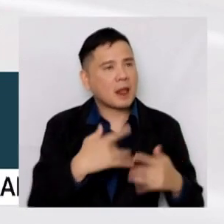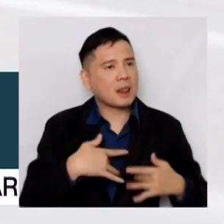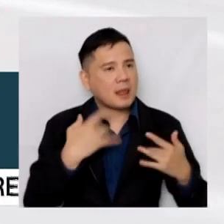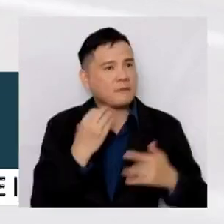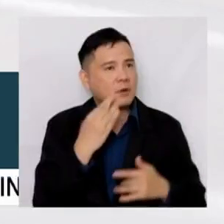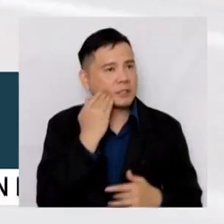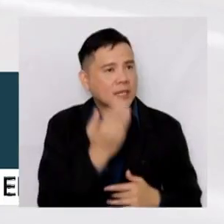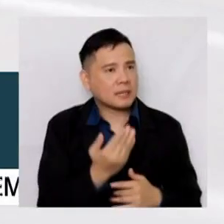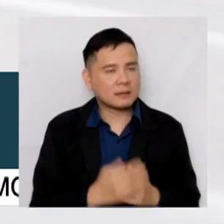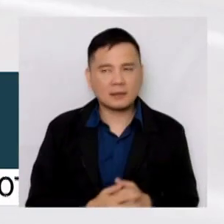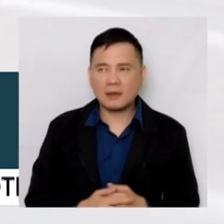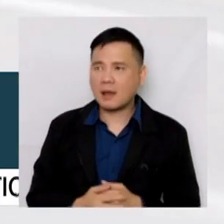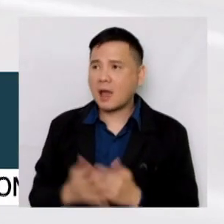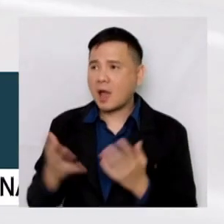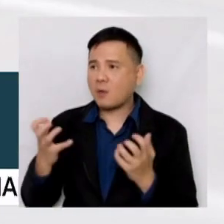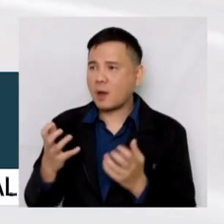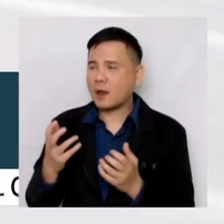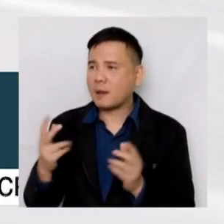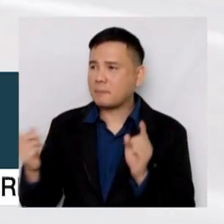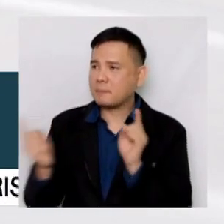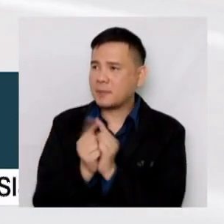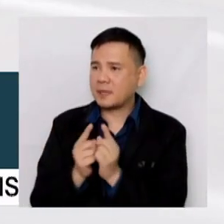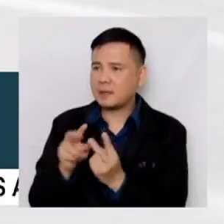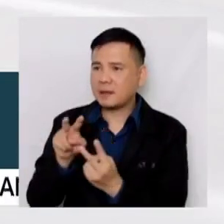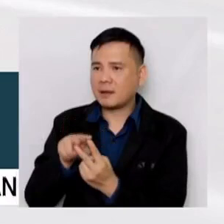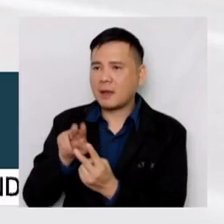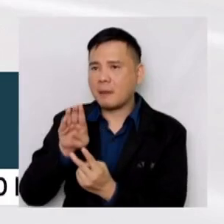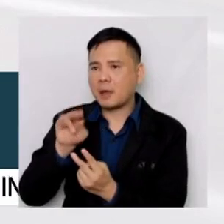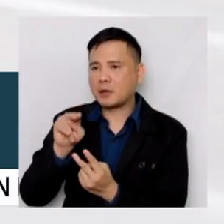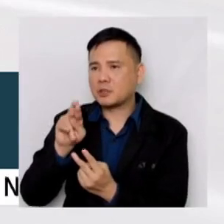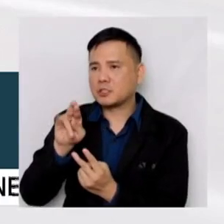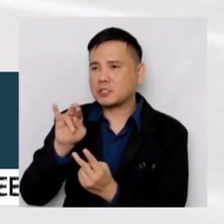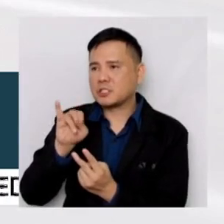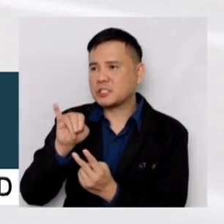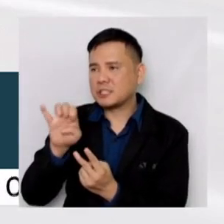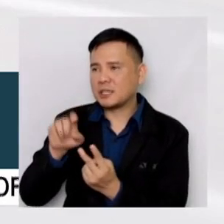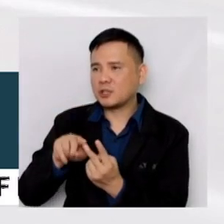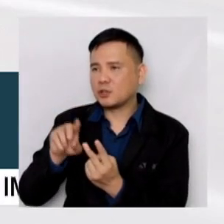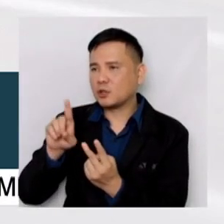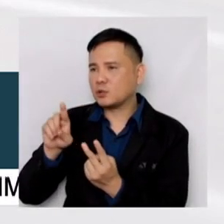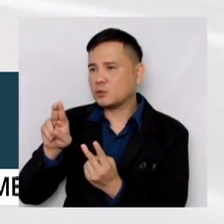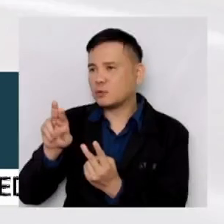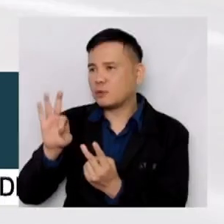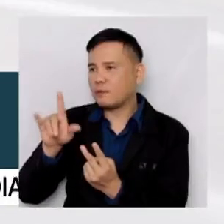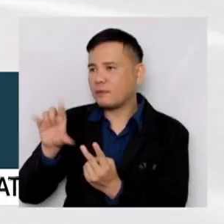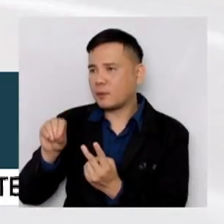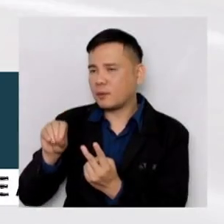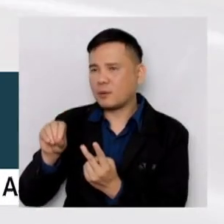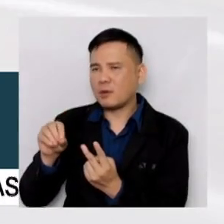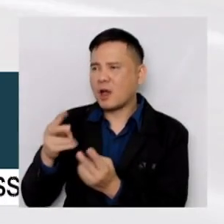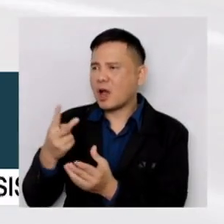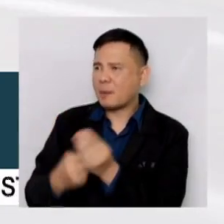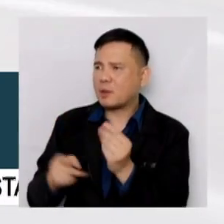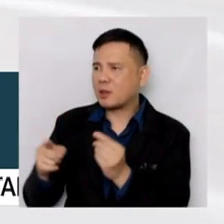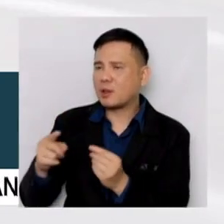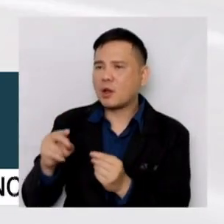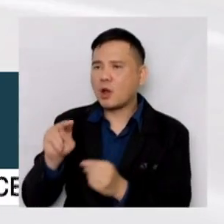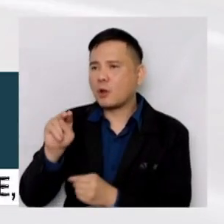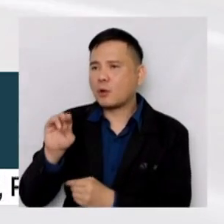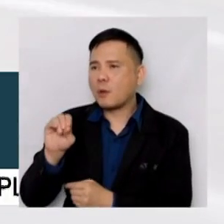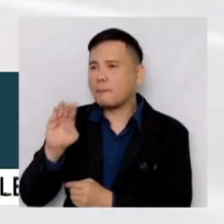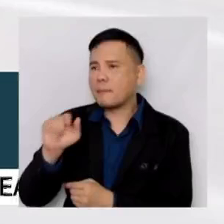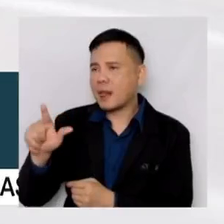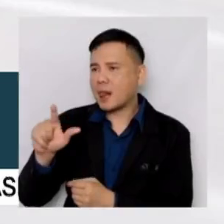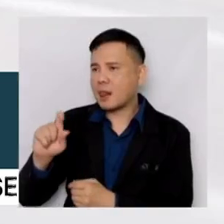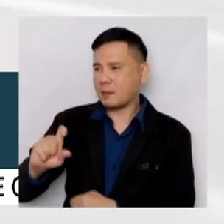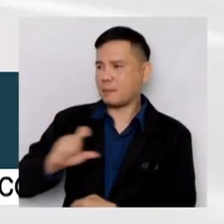the couple, the Banerjee and Duflo, the economics, the couple that won the Nobel Prize 2019.